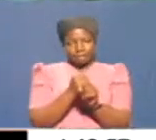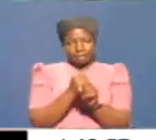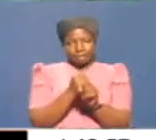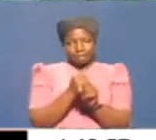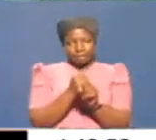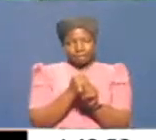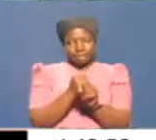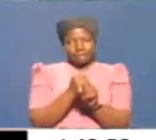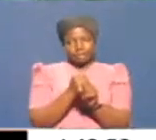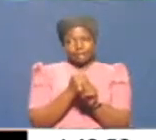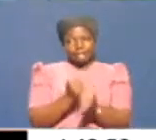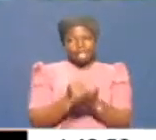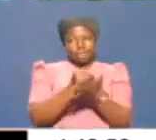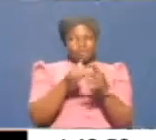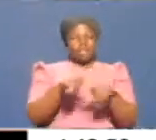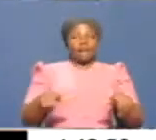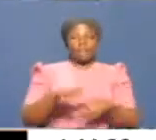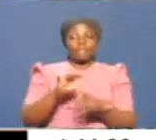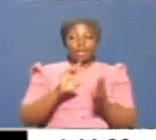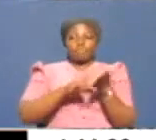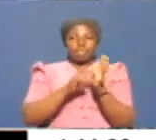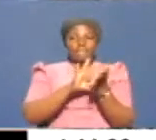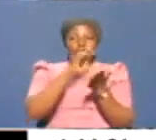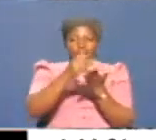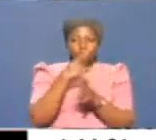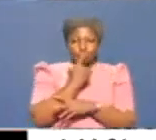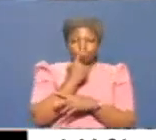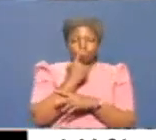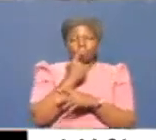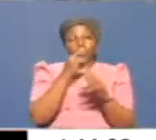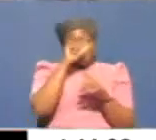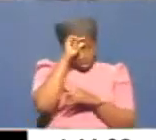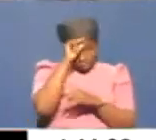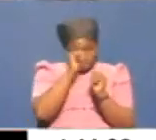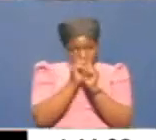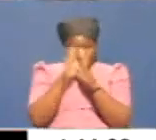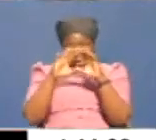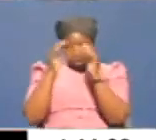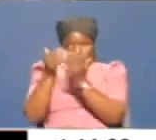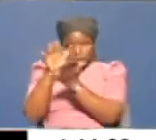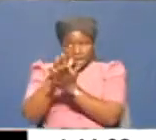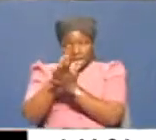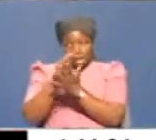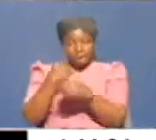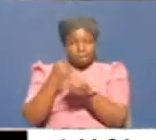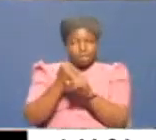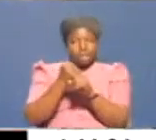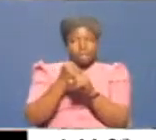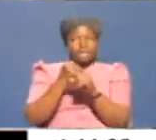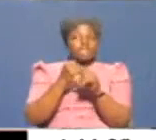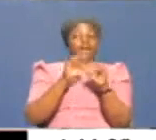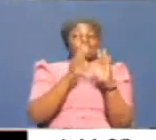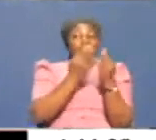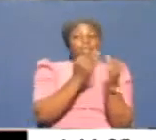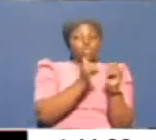fertilizer. The project, which is funded by the World Bank and the government, will see households yet to be connected to the national grid access lighting and cooking